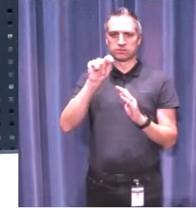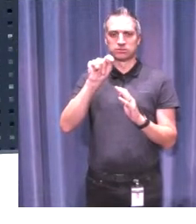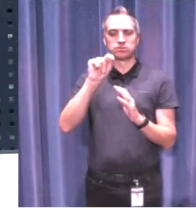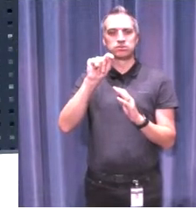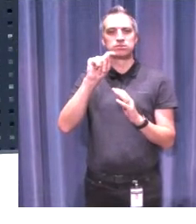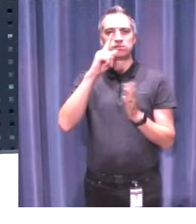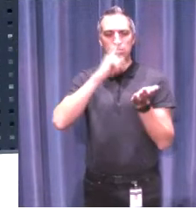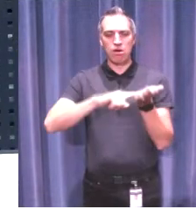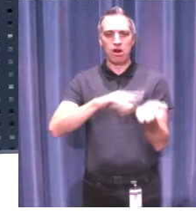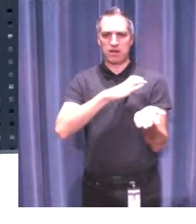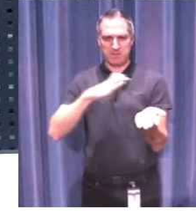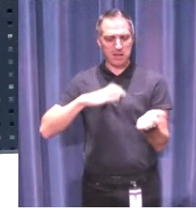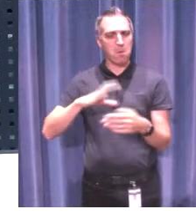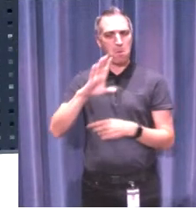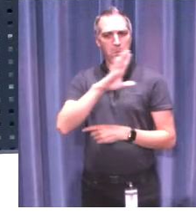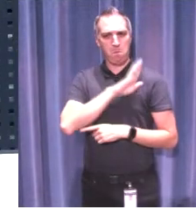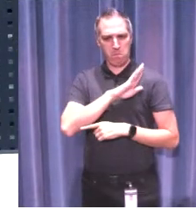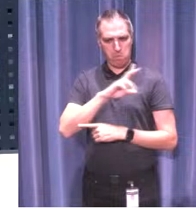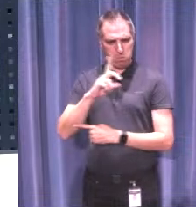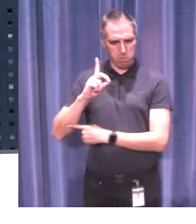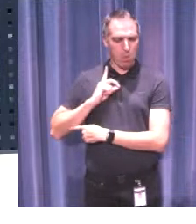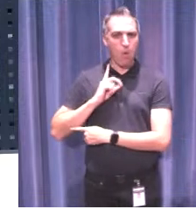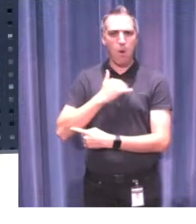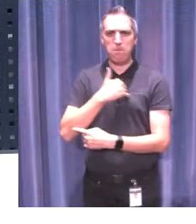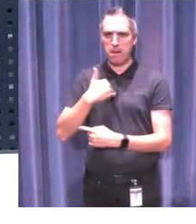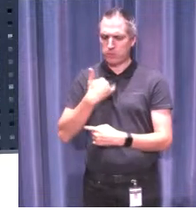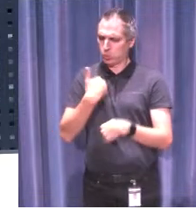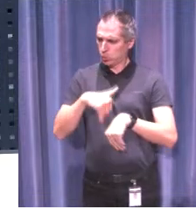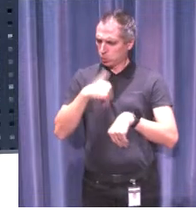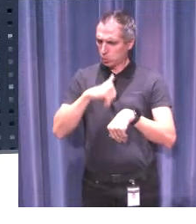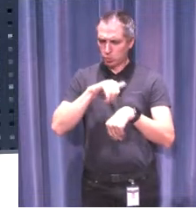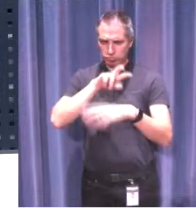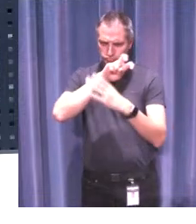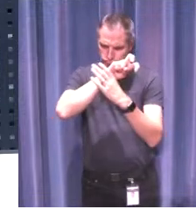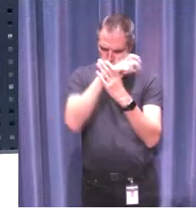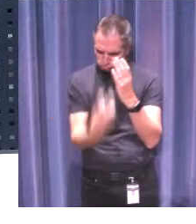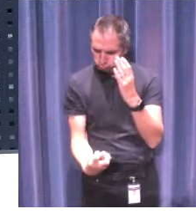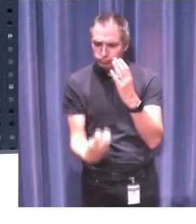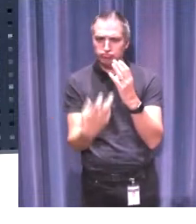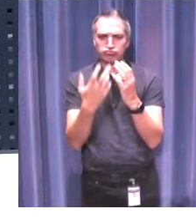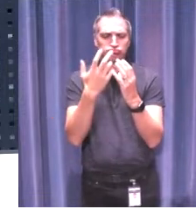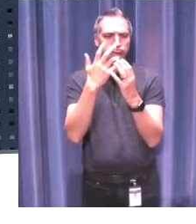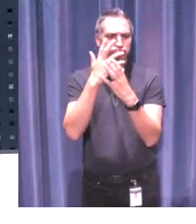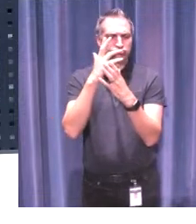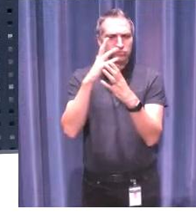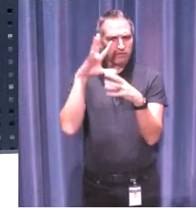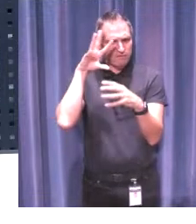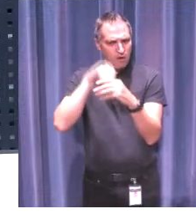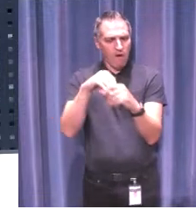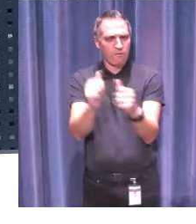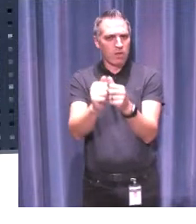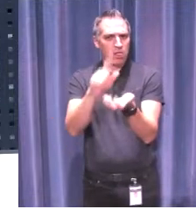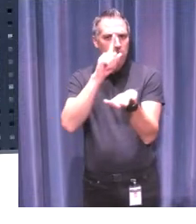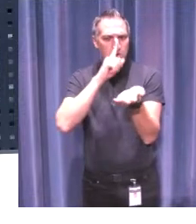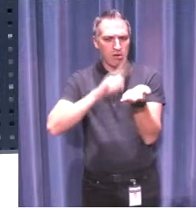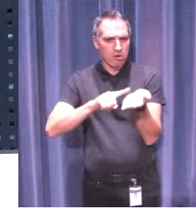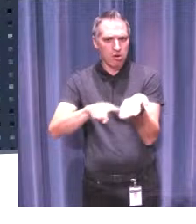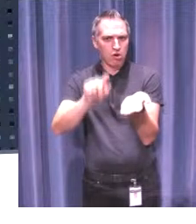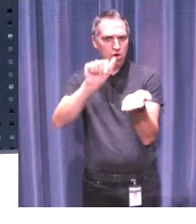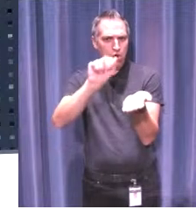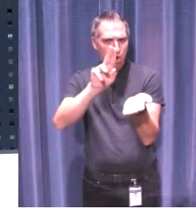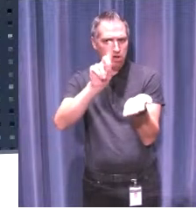The board members were very dedicated in the audit committee.